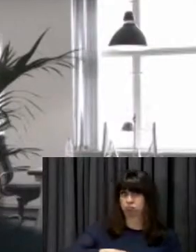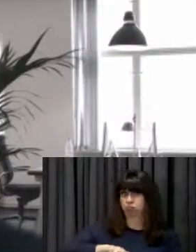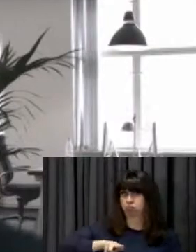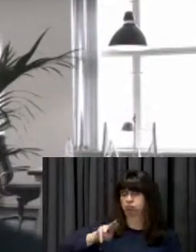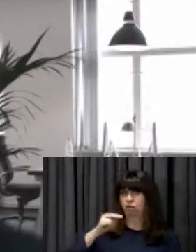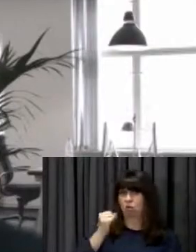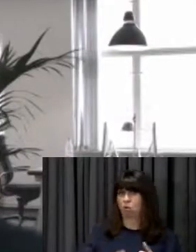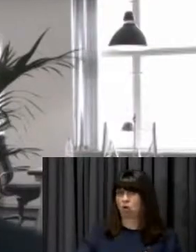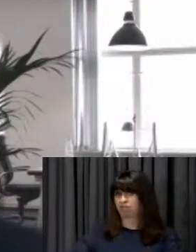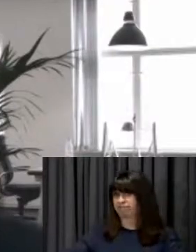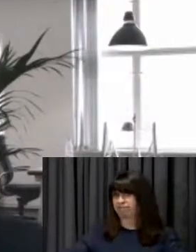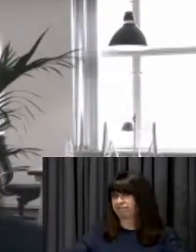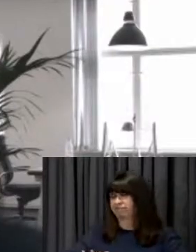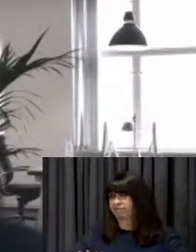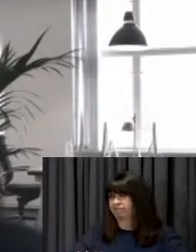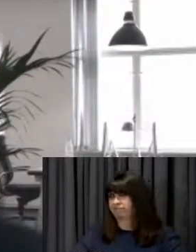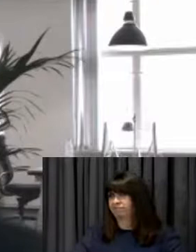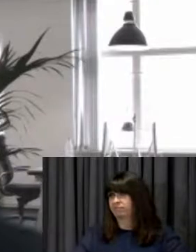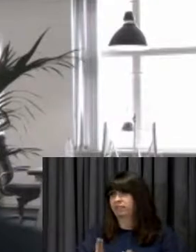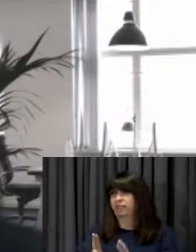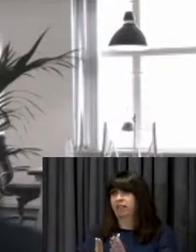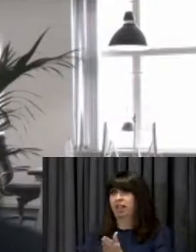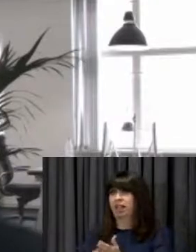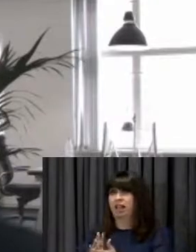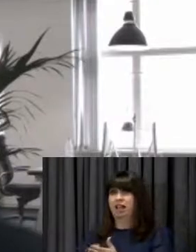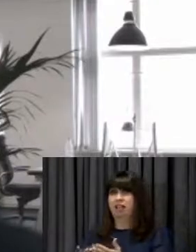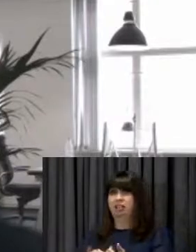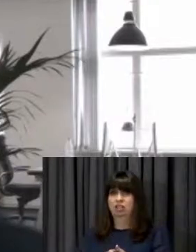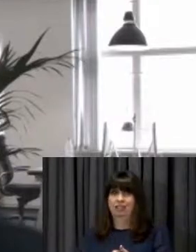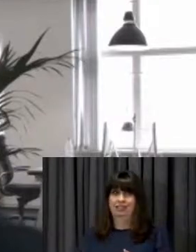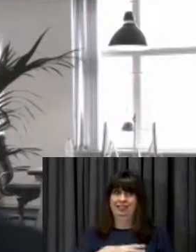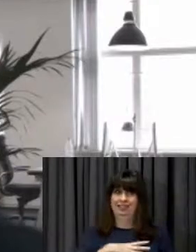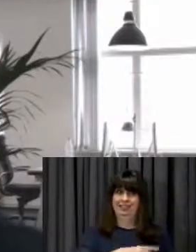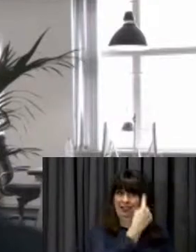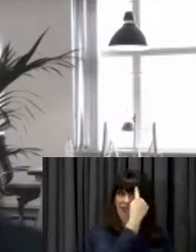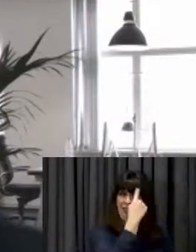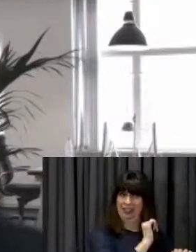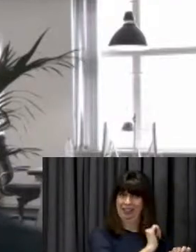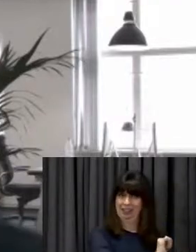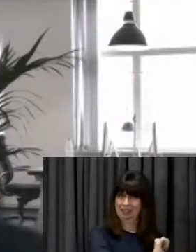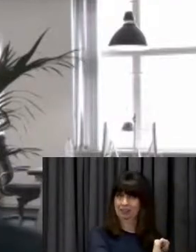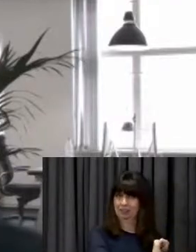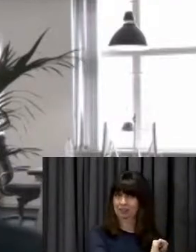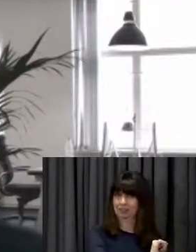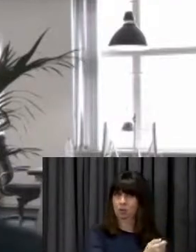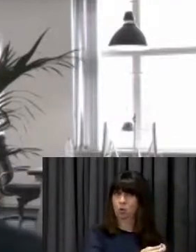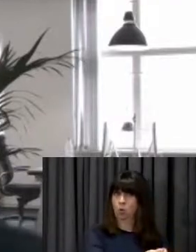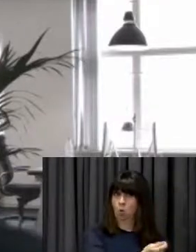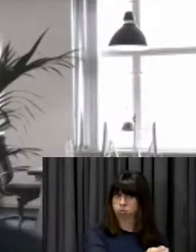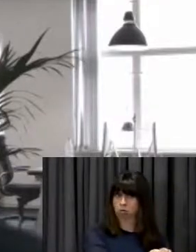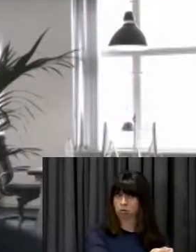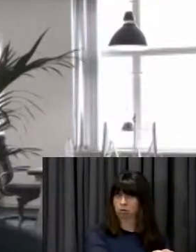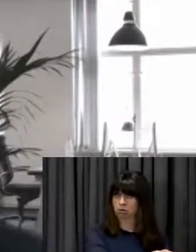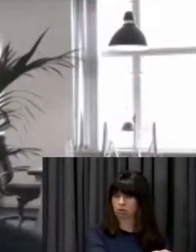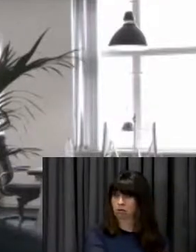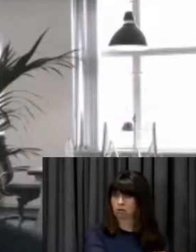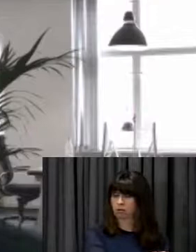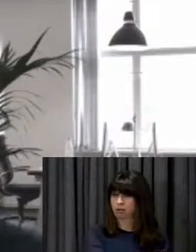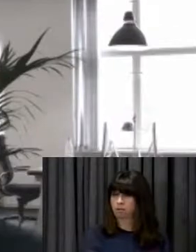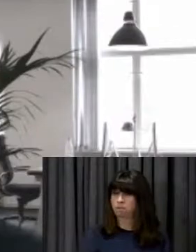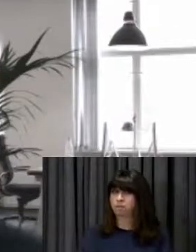not wanting the risk of the NHS being overwhelmed, isn't it a compelling argument, irrespective of what